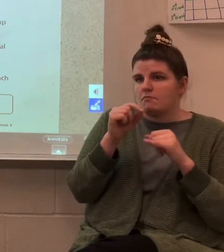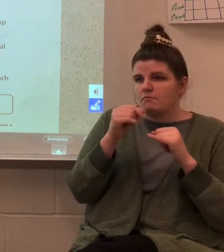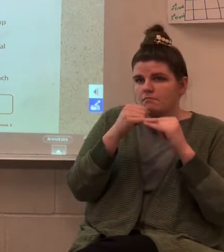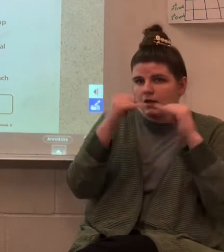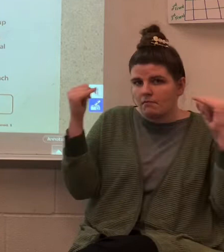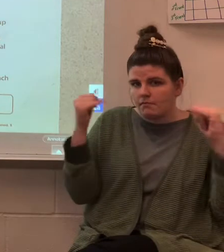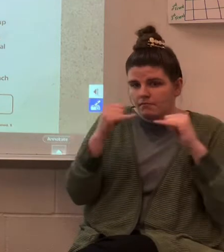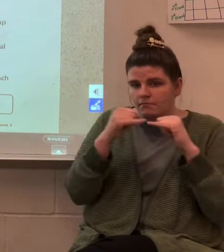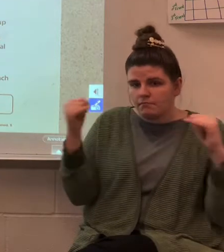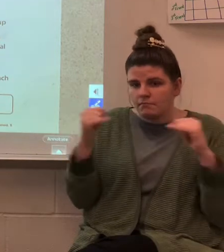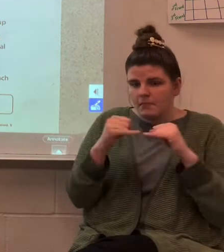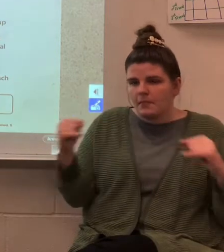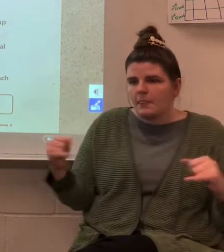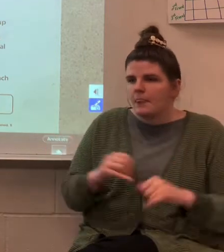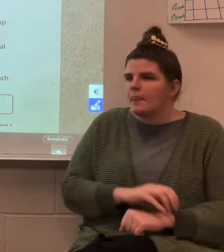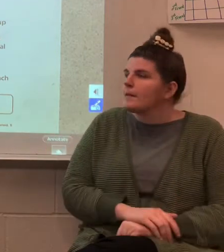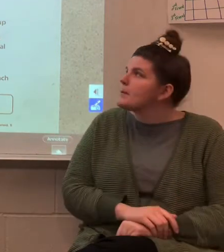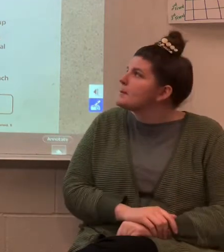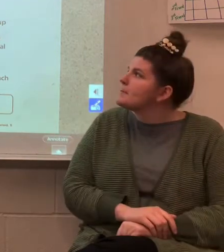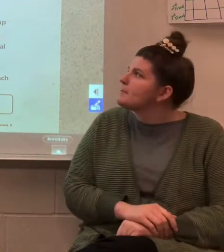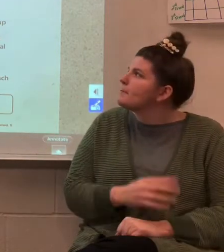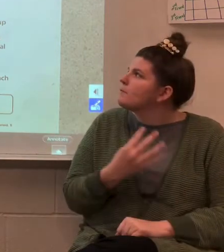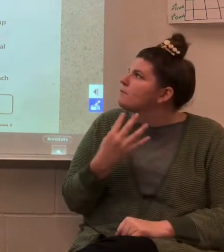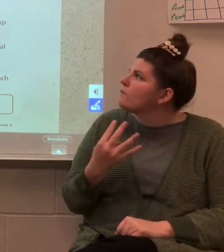2, 3,